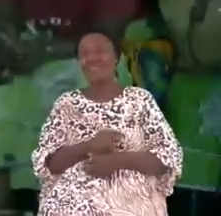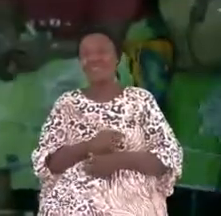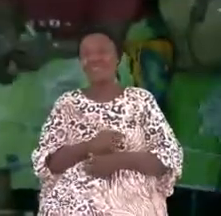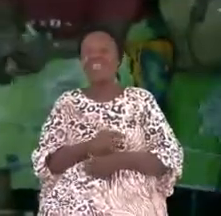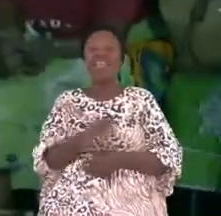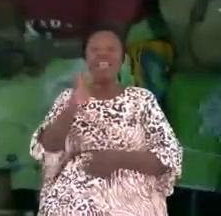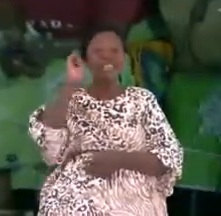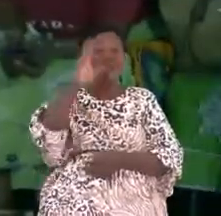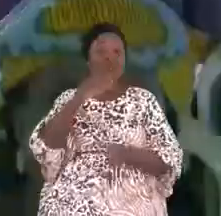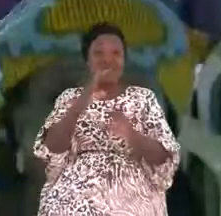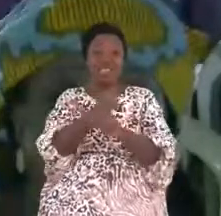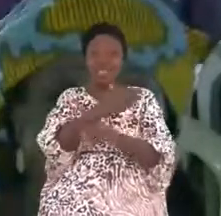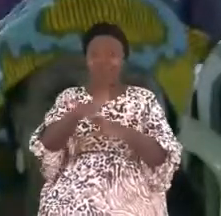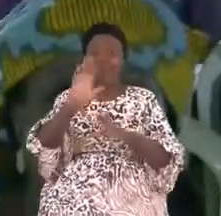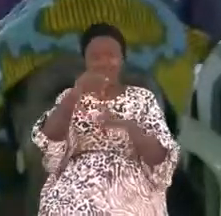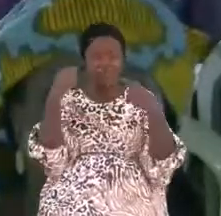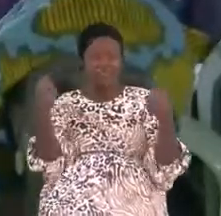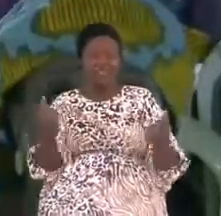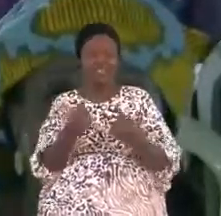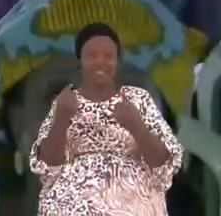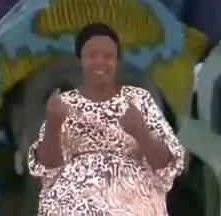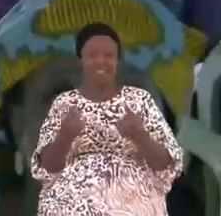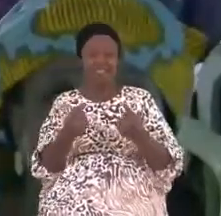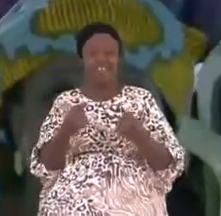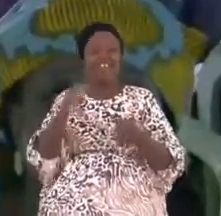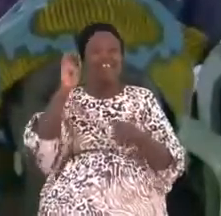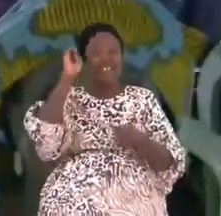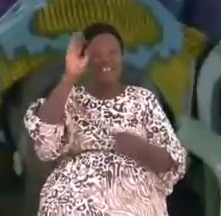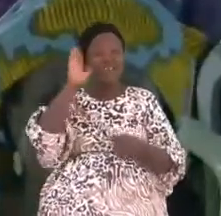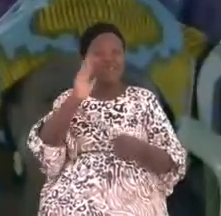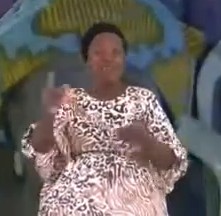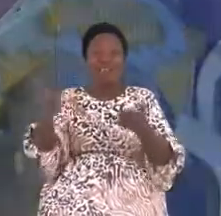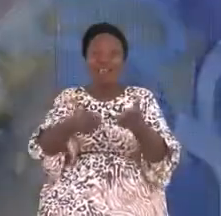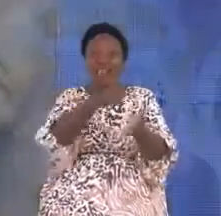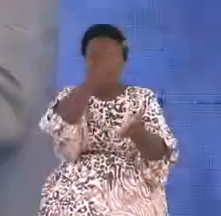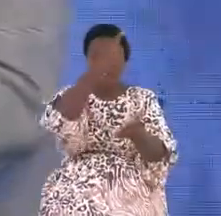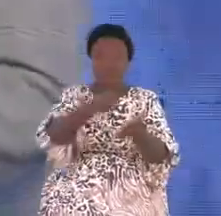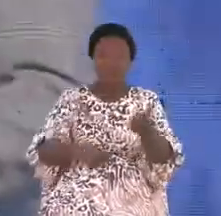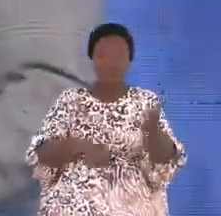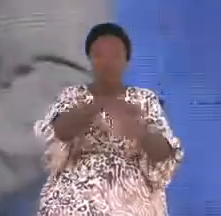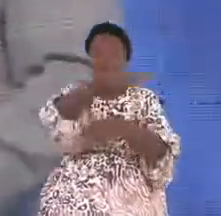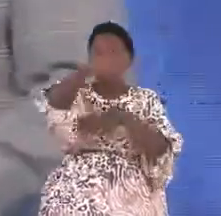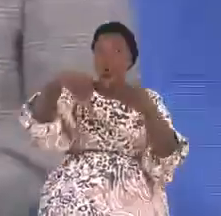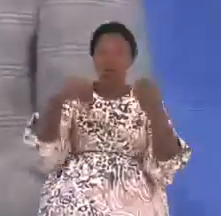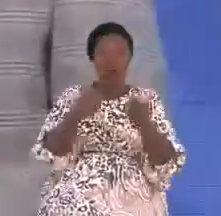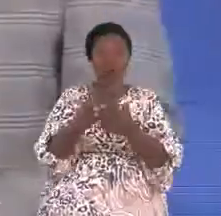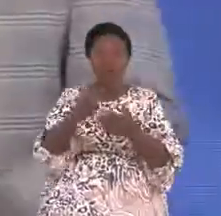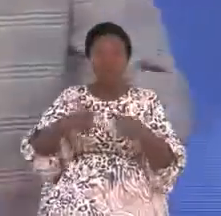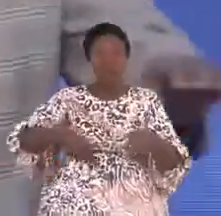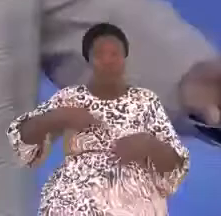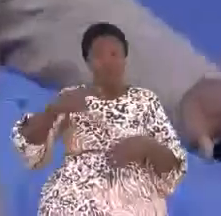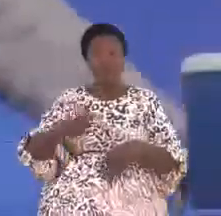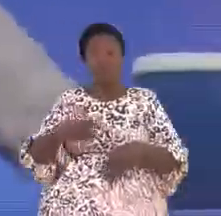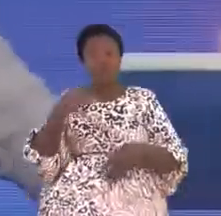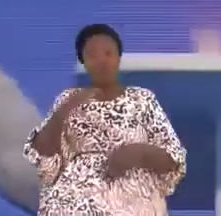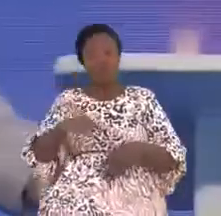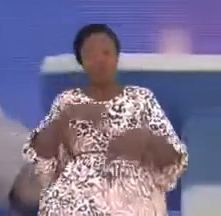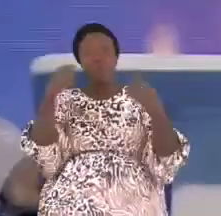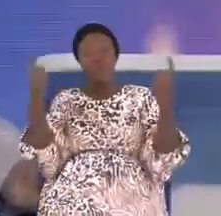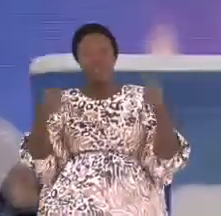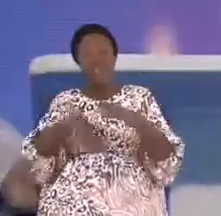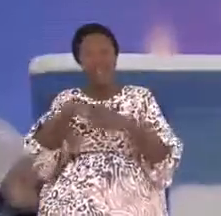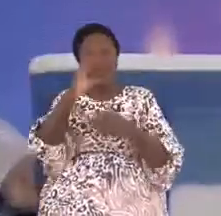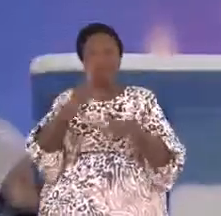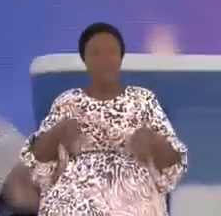will take away your sin it will cancel all the consequences of sin out of your